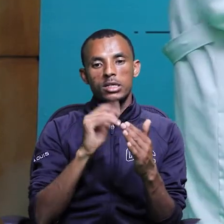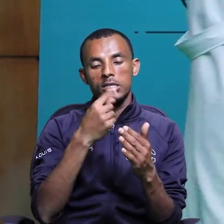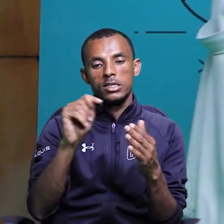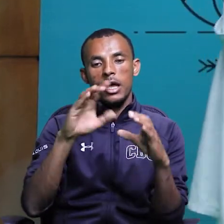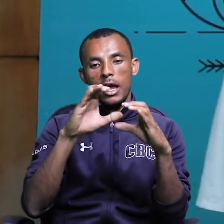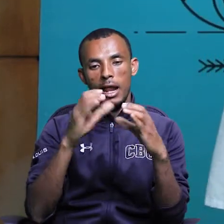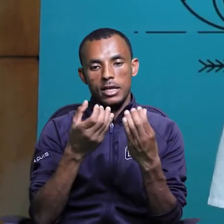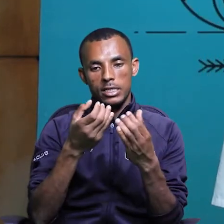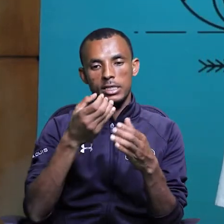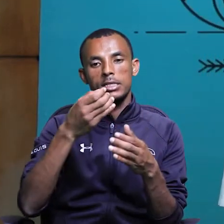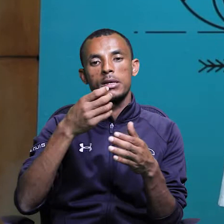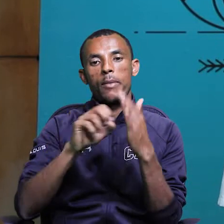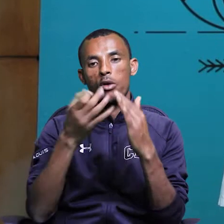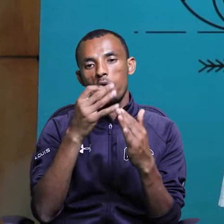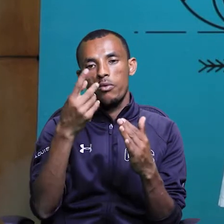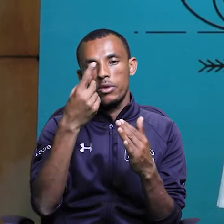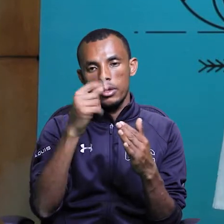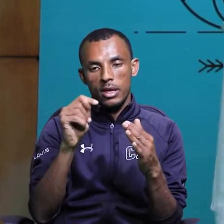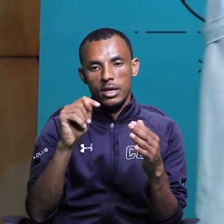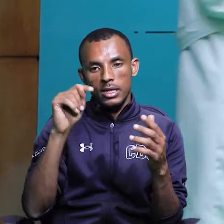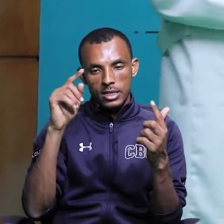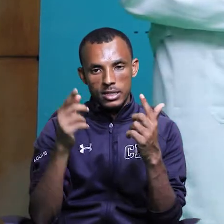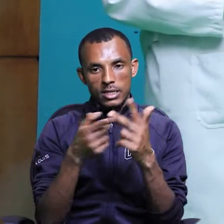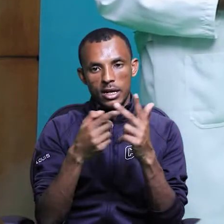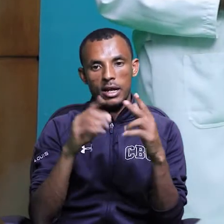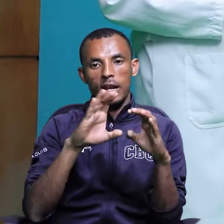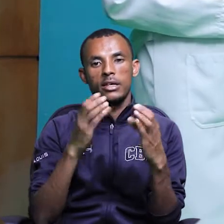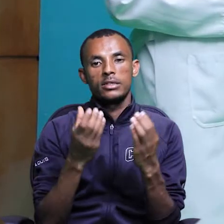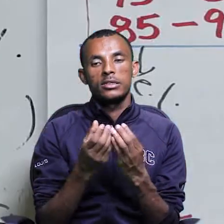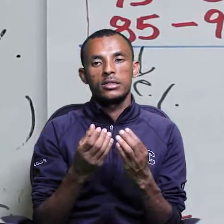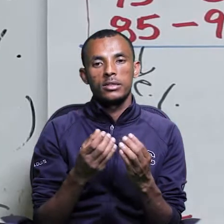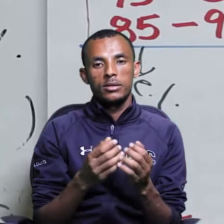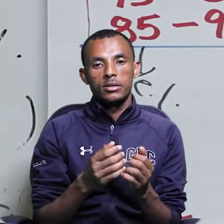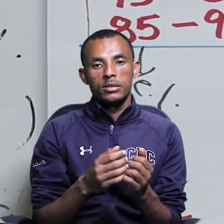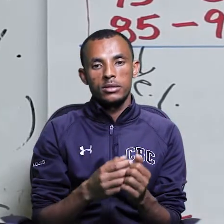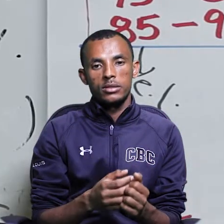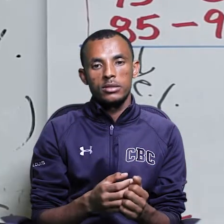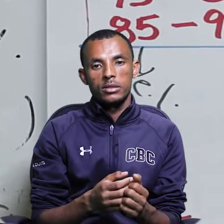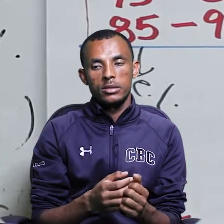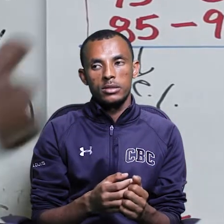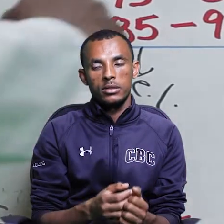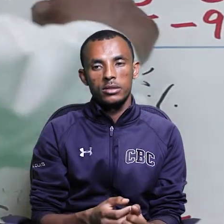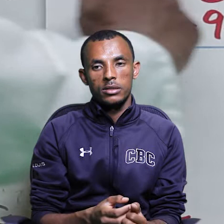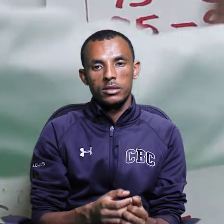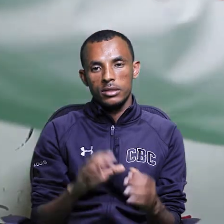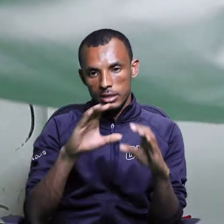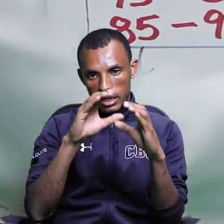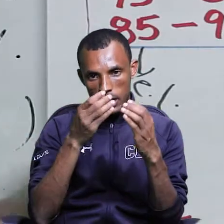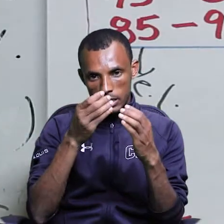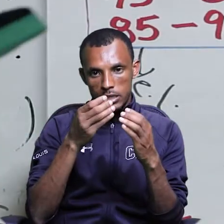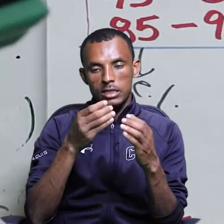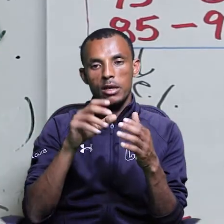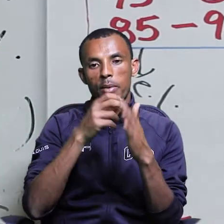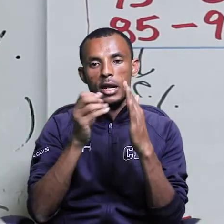of the third class? The third class, it was from 65 out to 74. Then the class mark